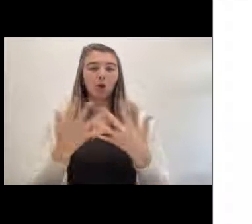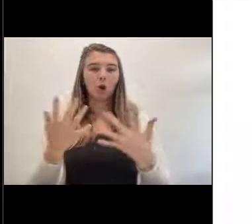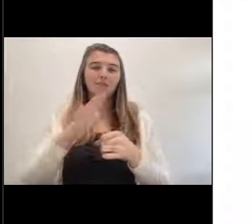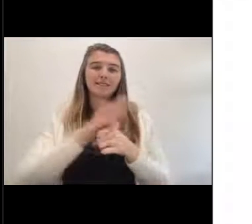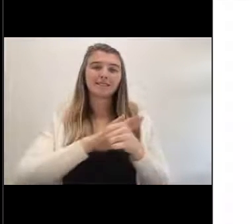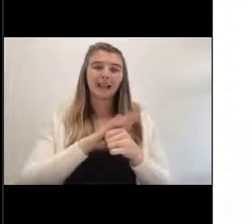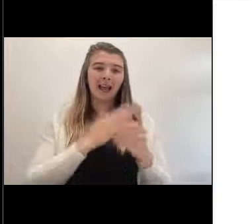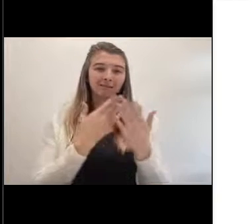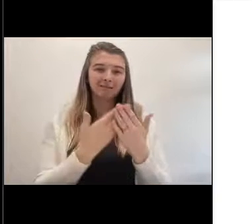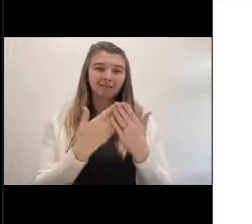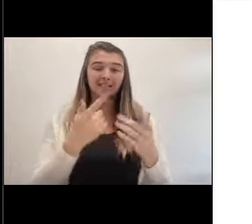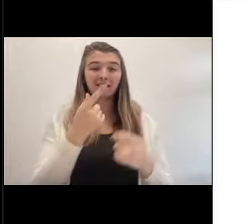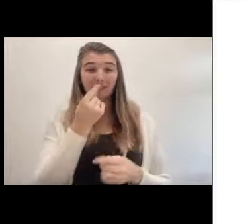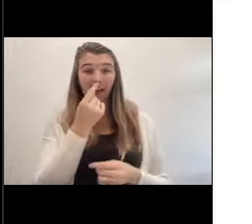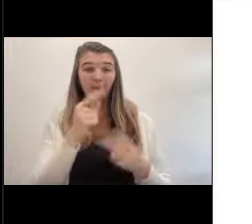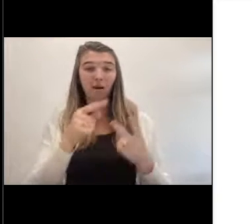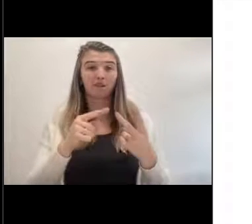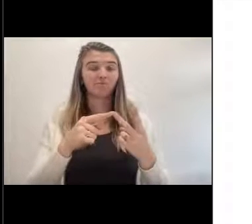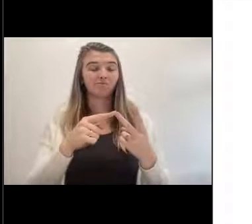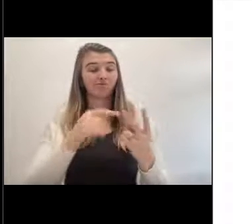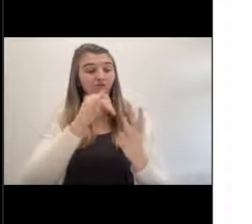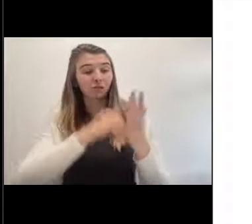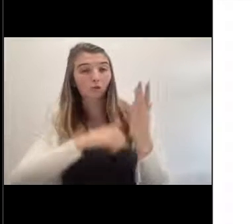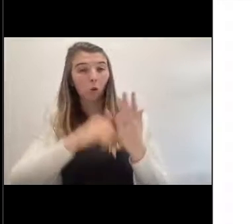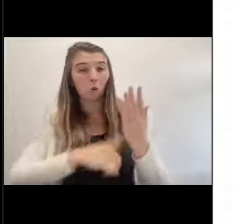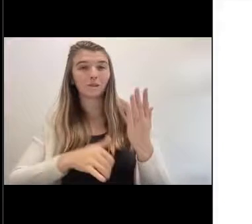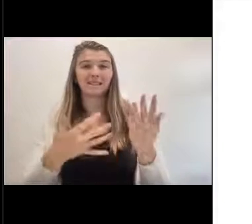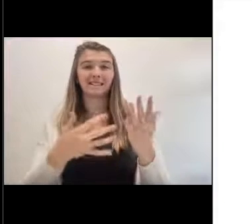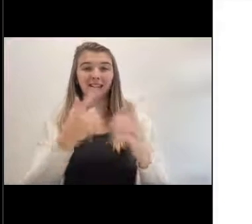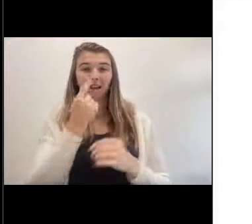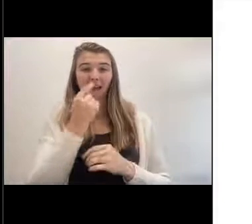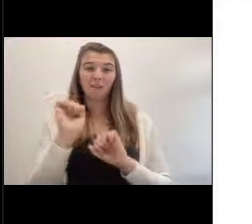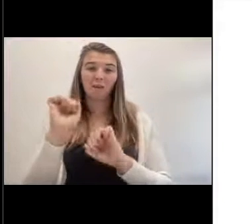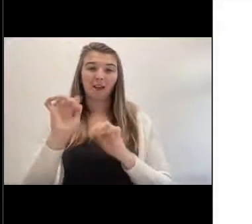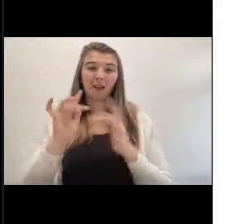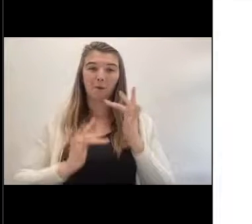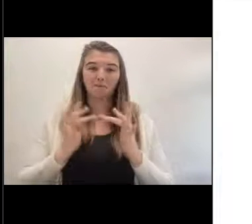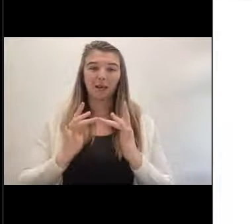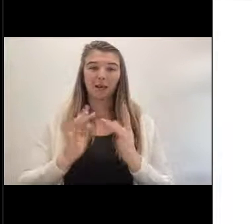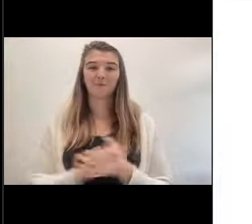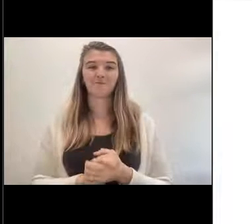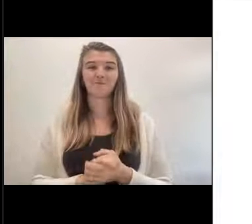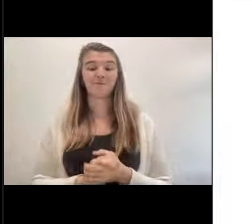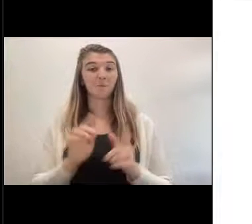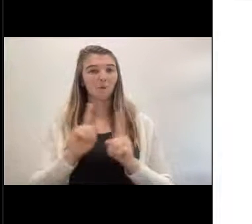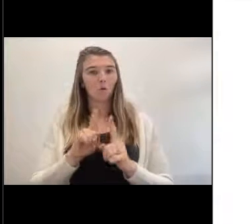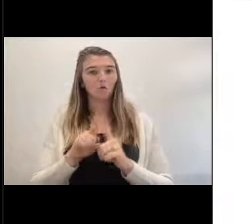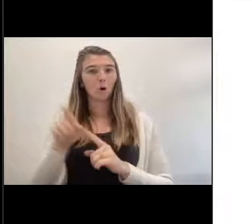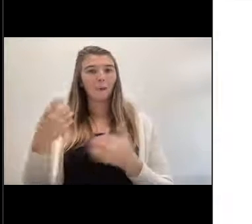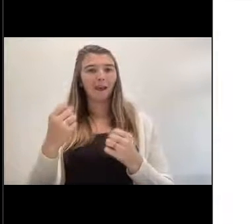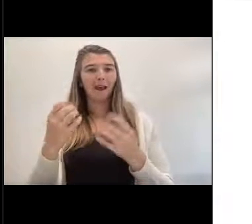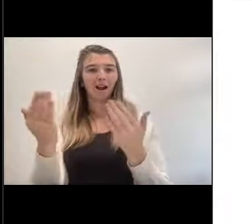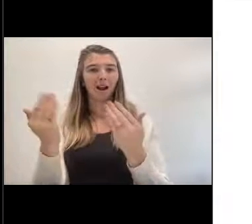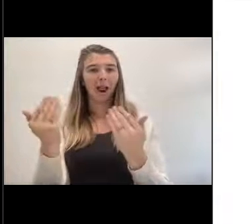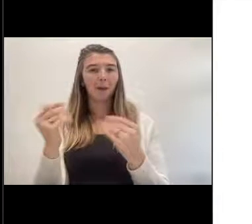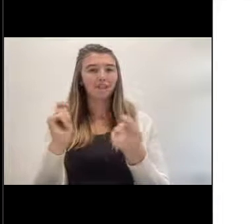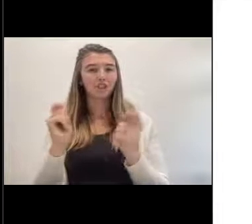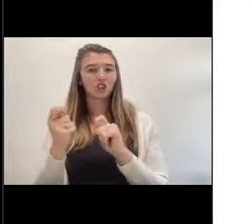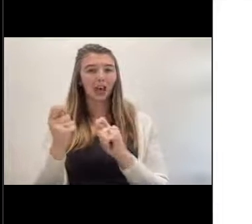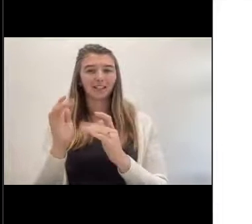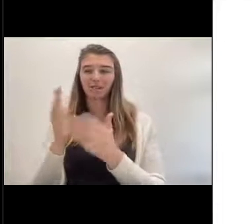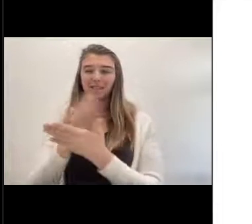their website. You can also find a new climate change hub on there with information about how microbes can play a part in